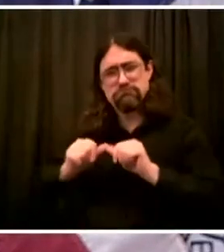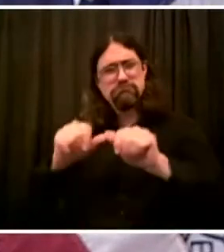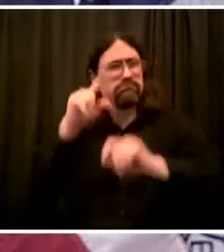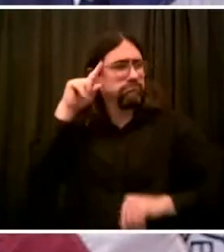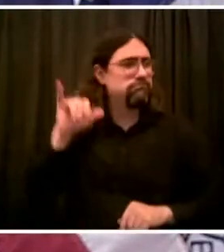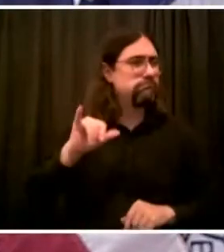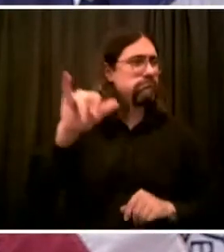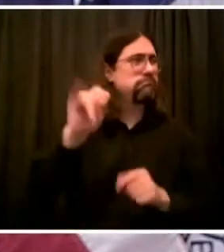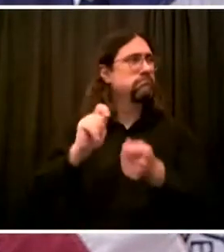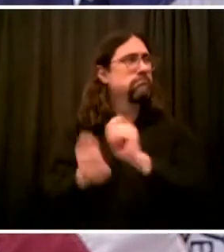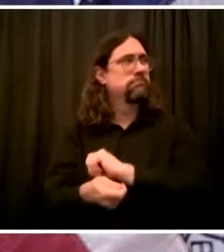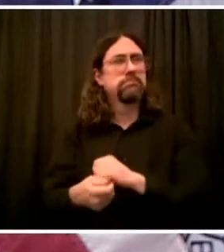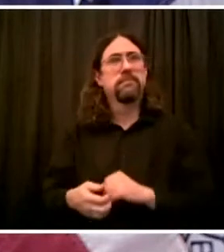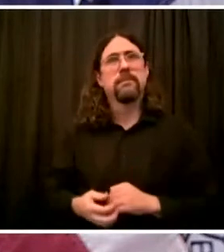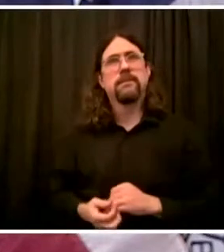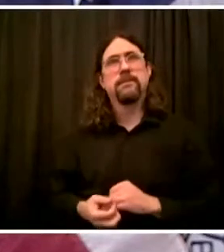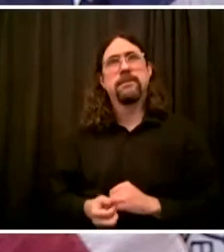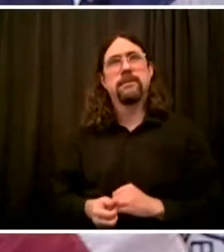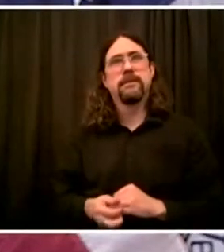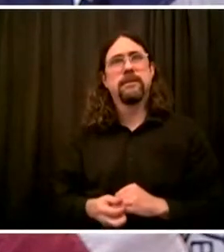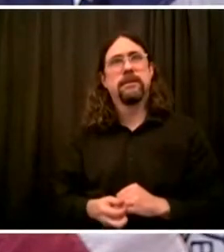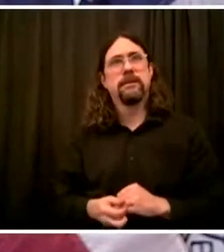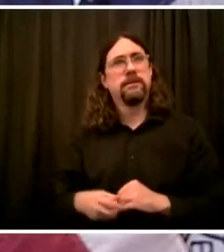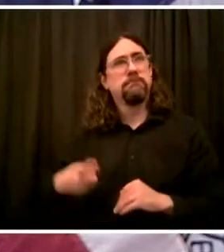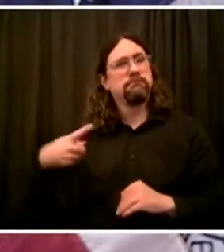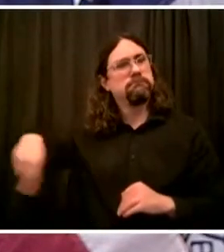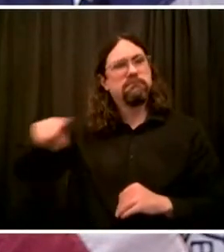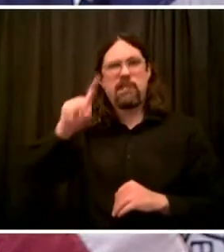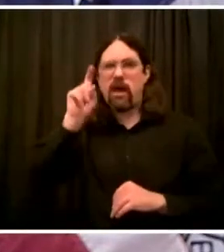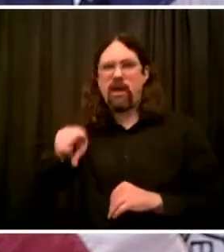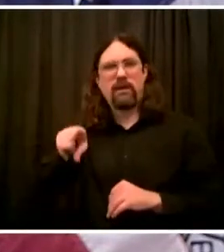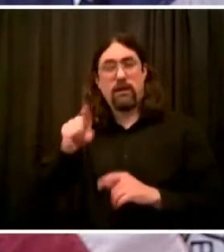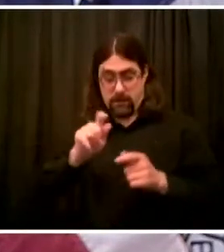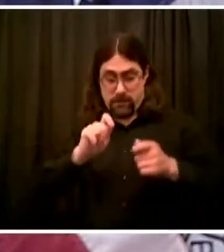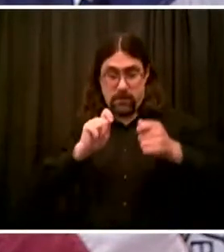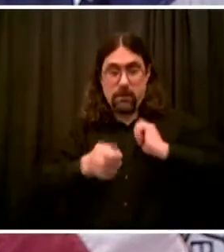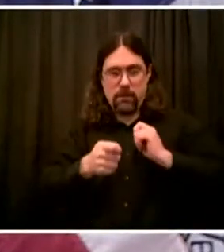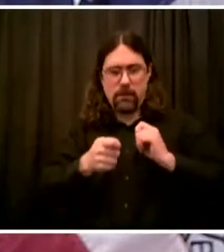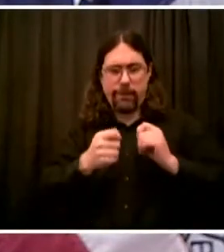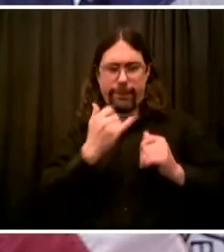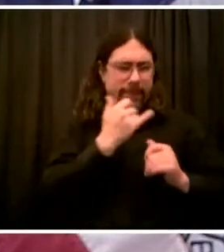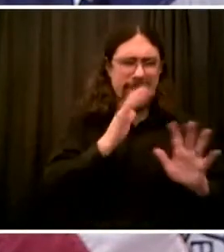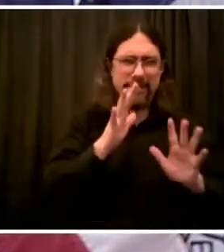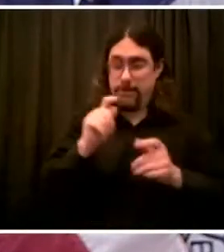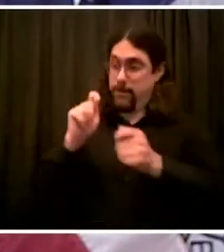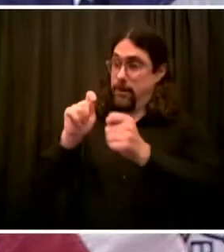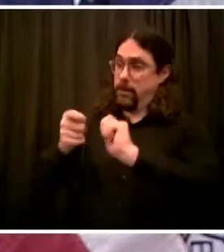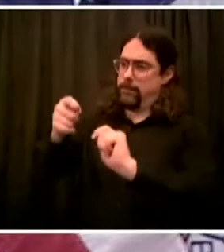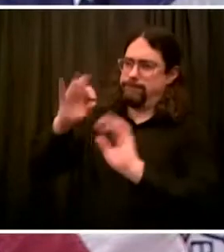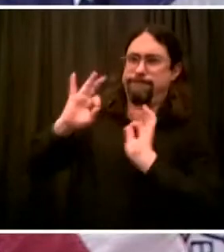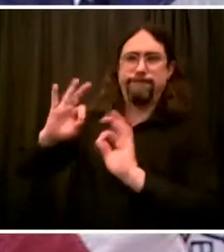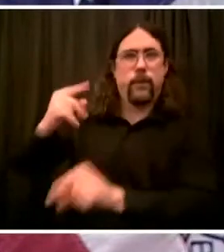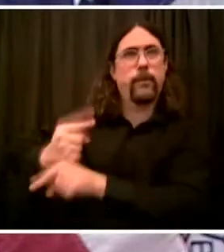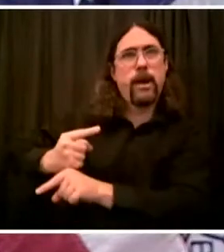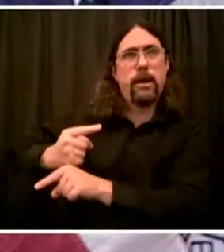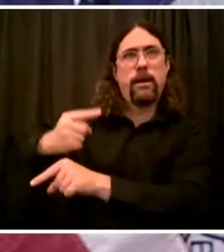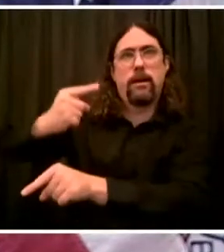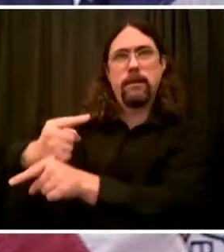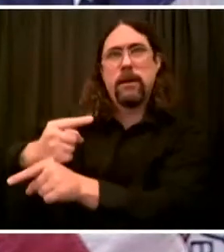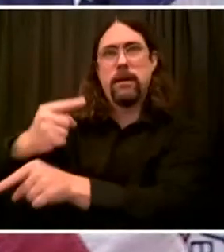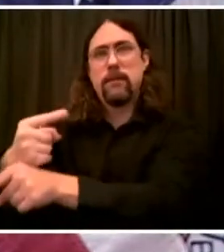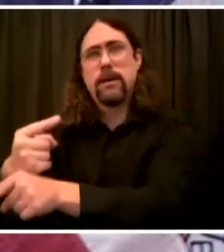I affirm that the vast majority of time, the interactions between our police and our communities are done the right way.